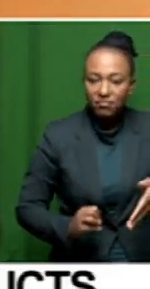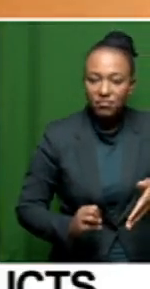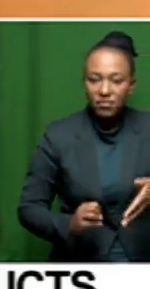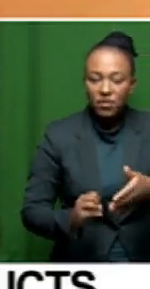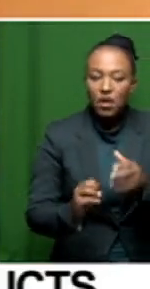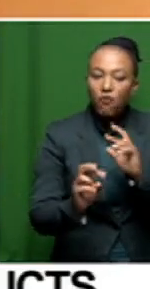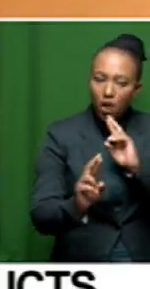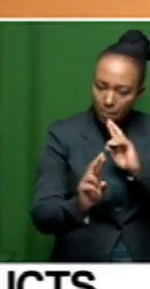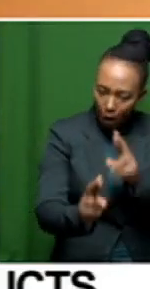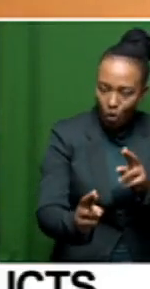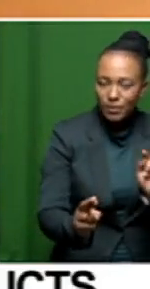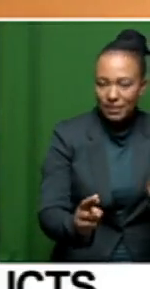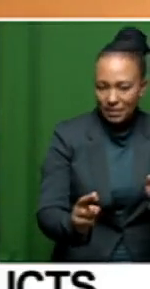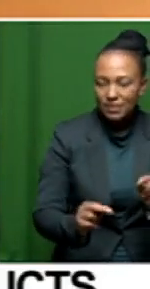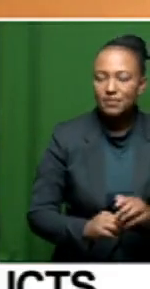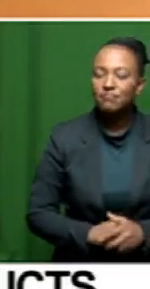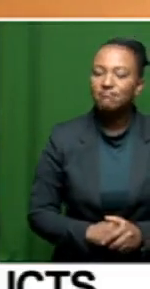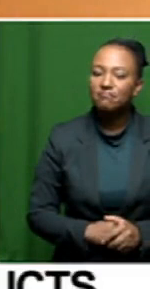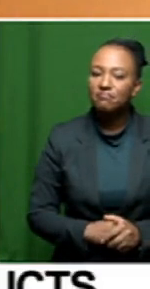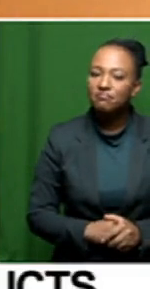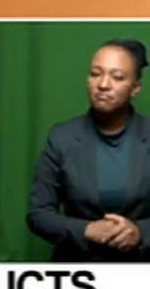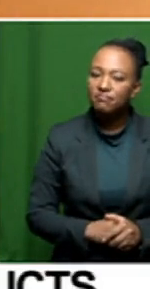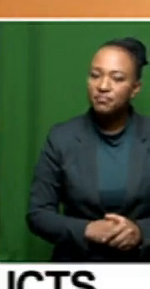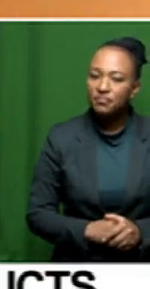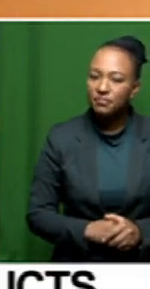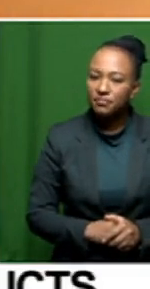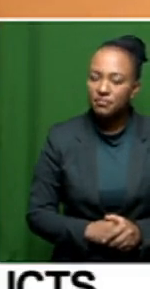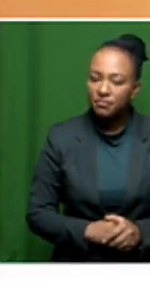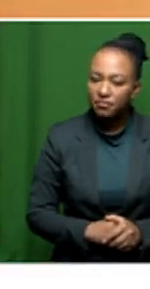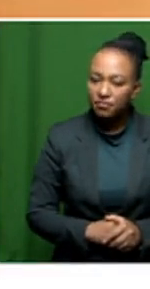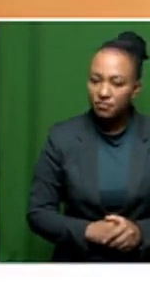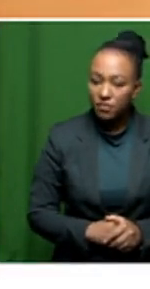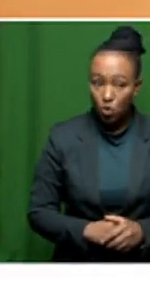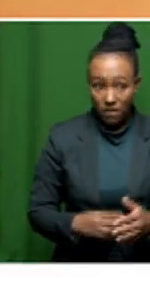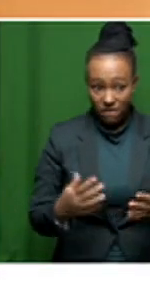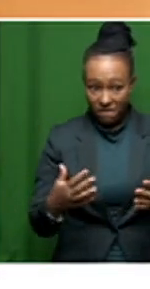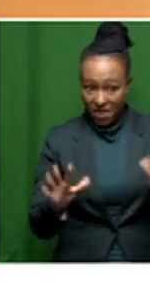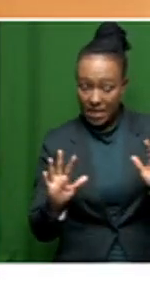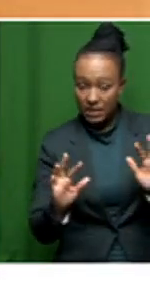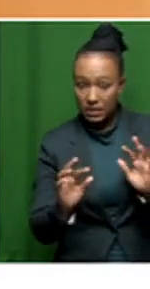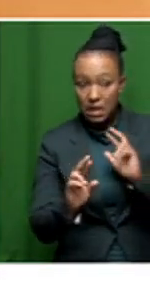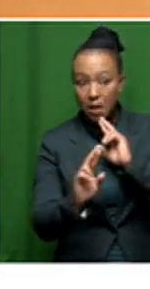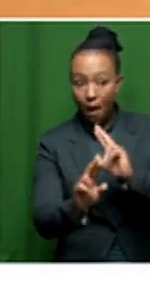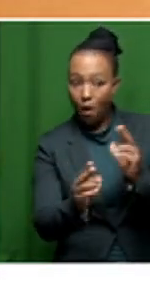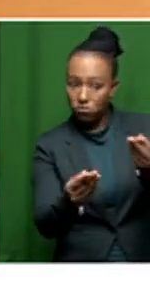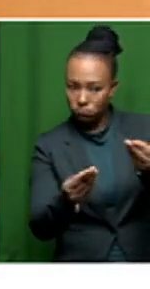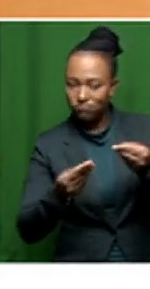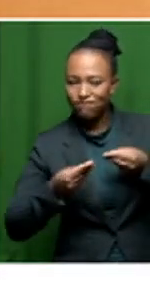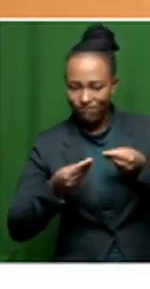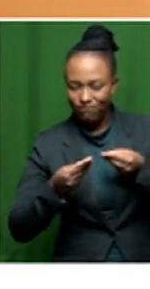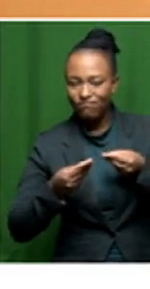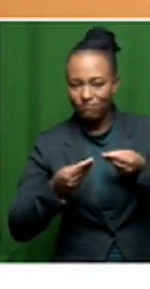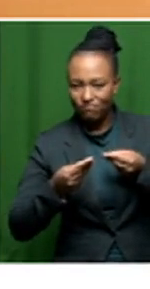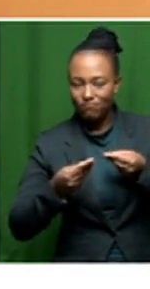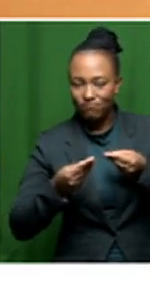to get this report, Sakina. Then when we got the report, then